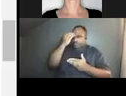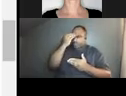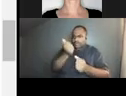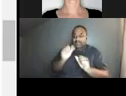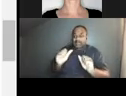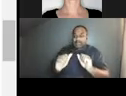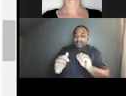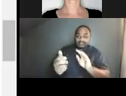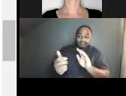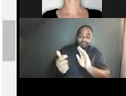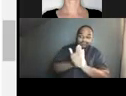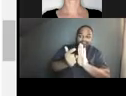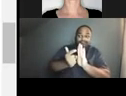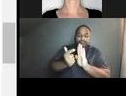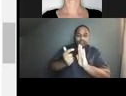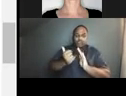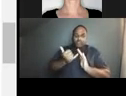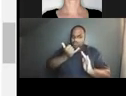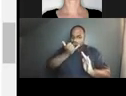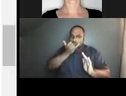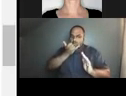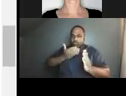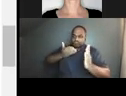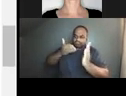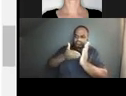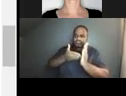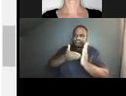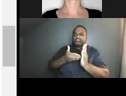important step in the formation of civil society.